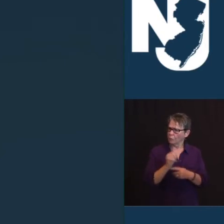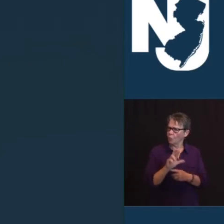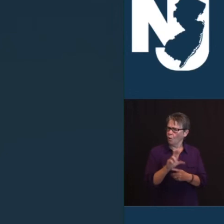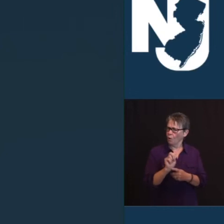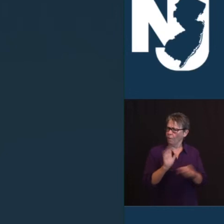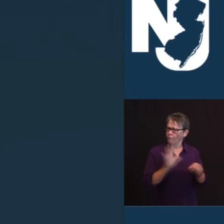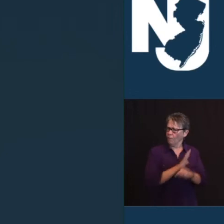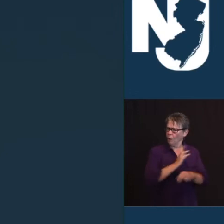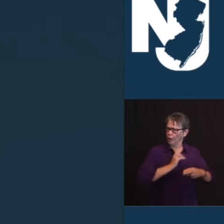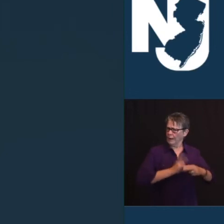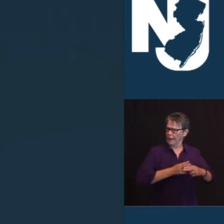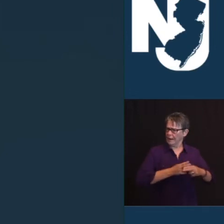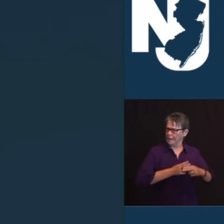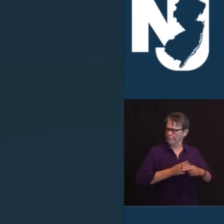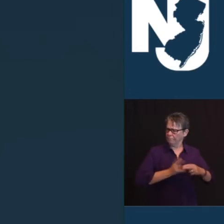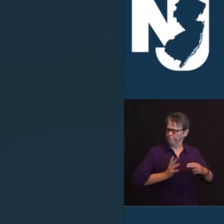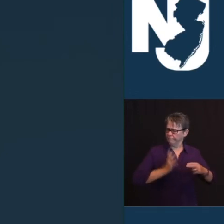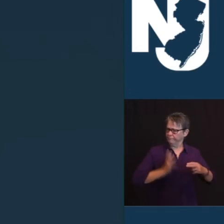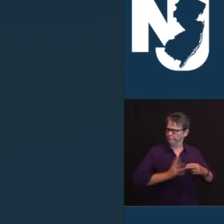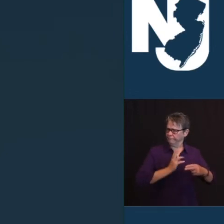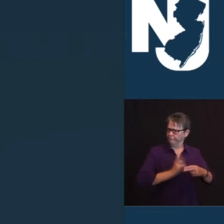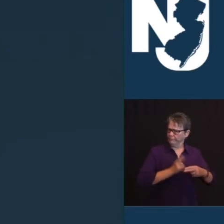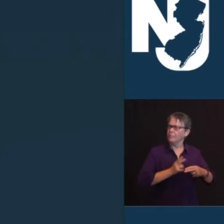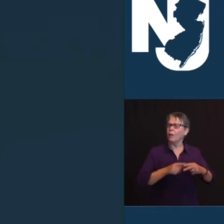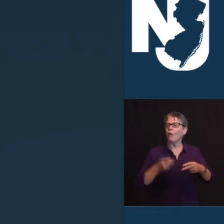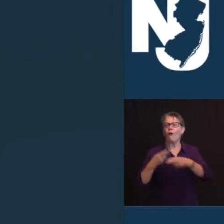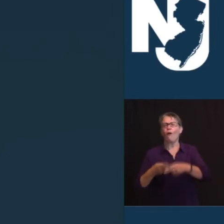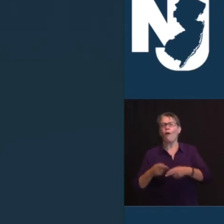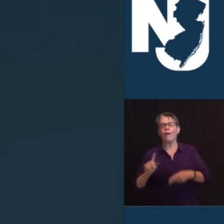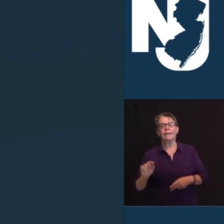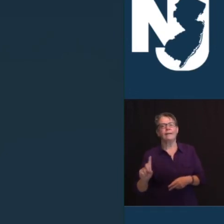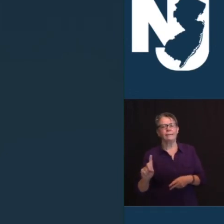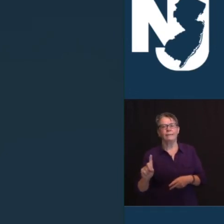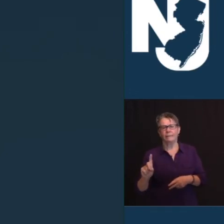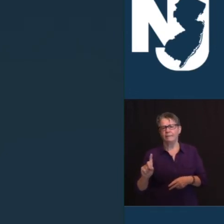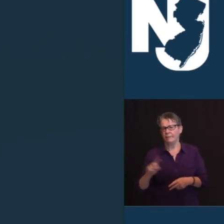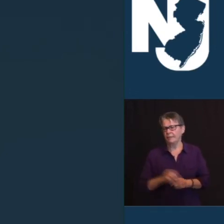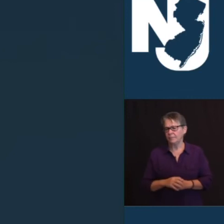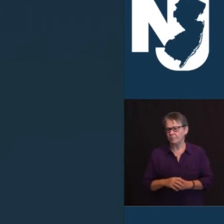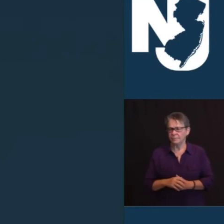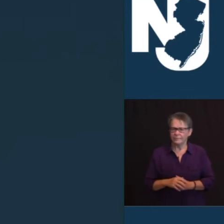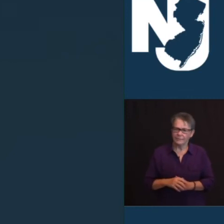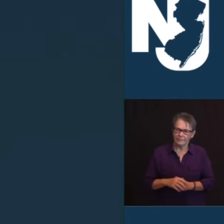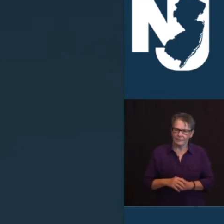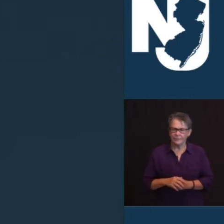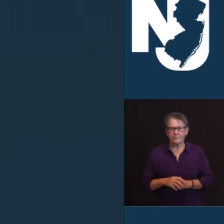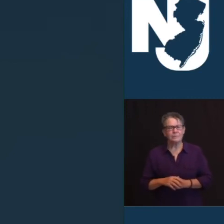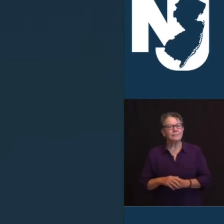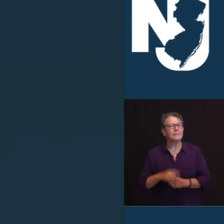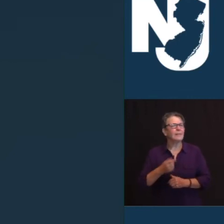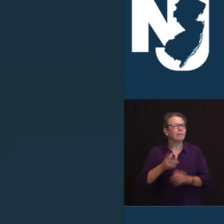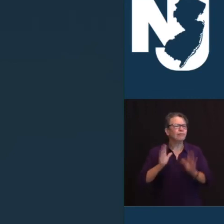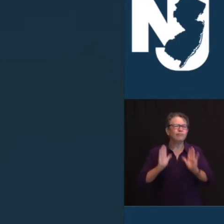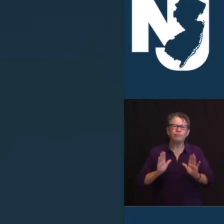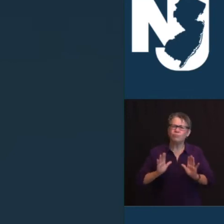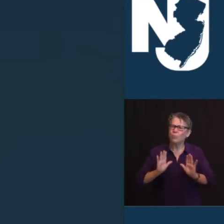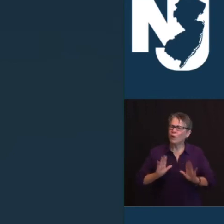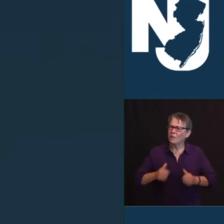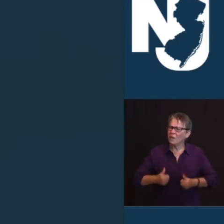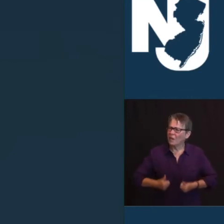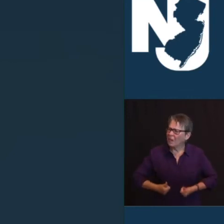rich and colorful life. He made sure our region worked and ran on time. We thank him for that and for his service to our nation, and may